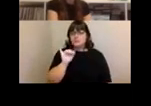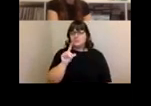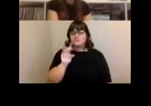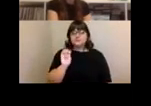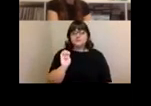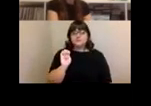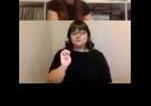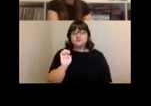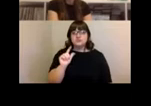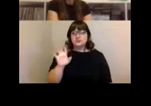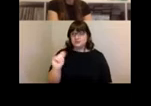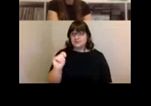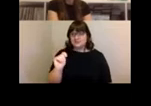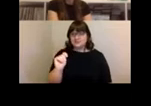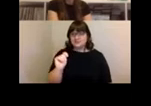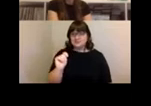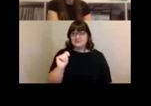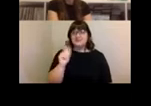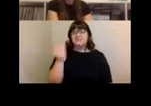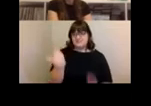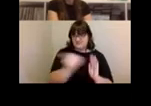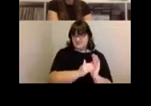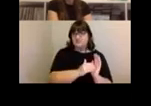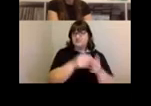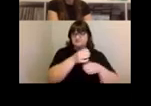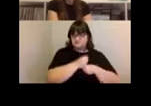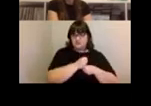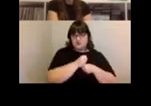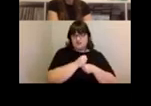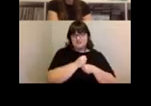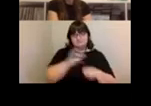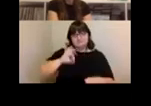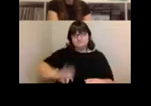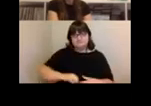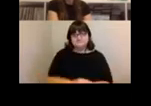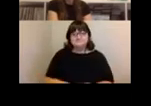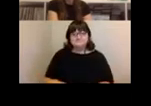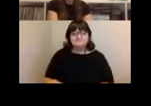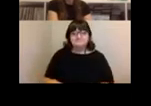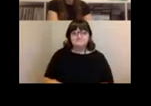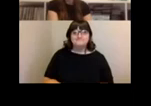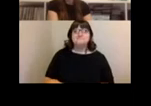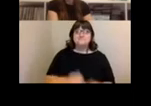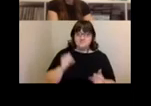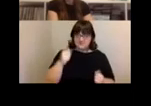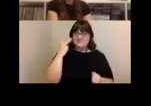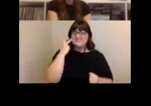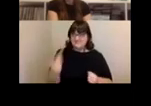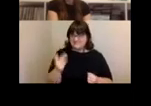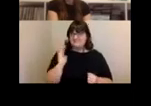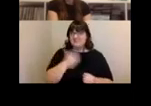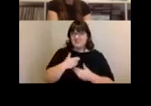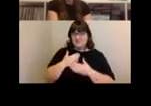from the province for $15,000, which was very helpful. So as you see, we really increased our revenue from